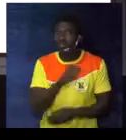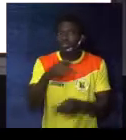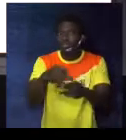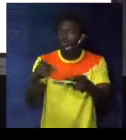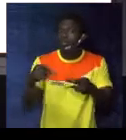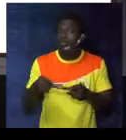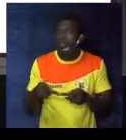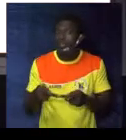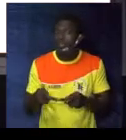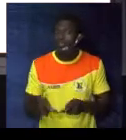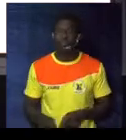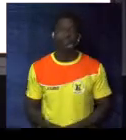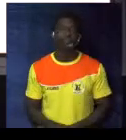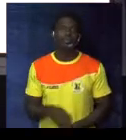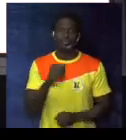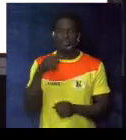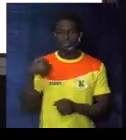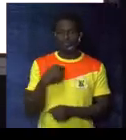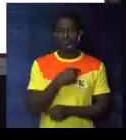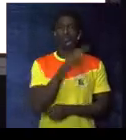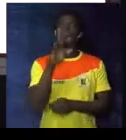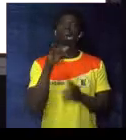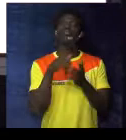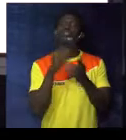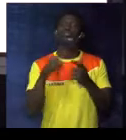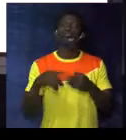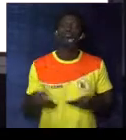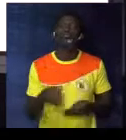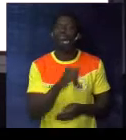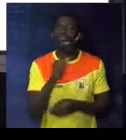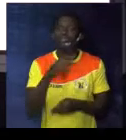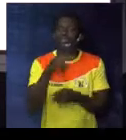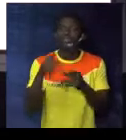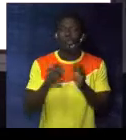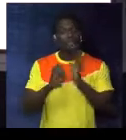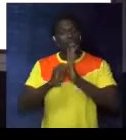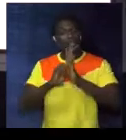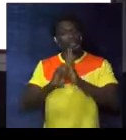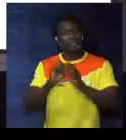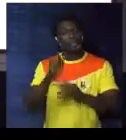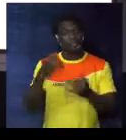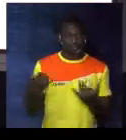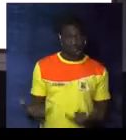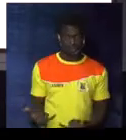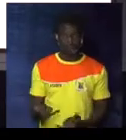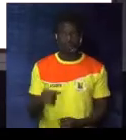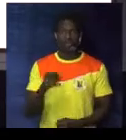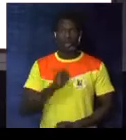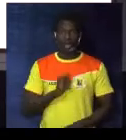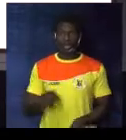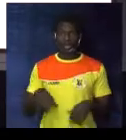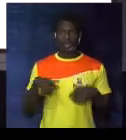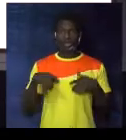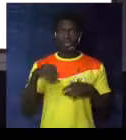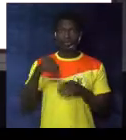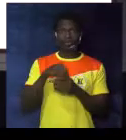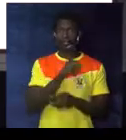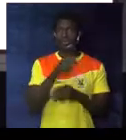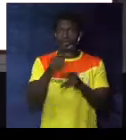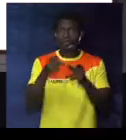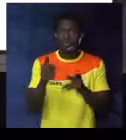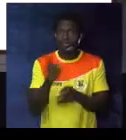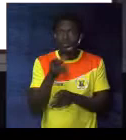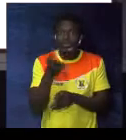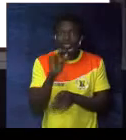a place. We use it to introduce a place. Examples now. I live in a